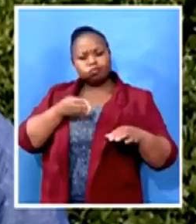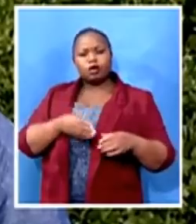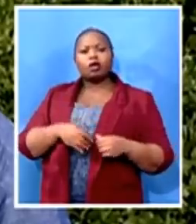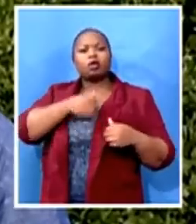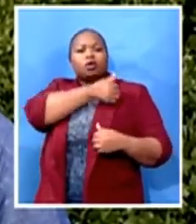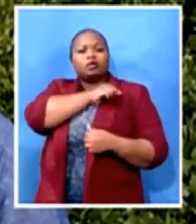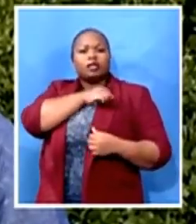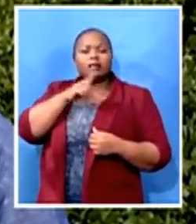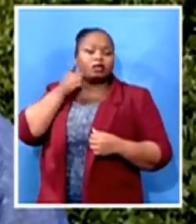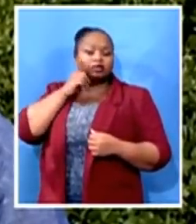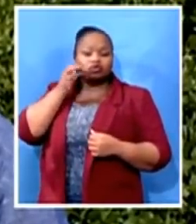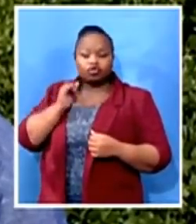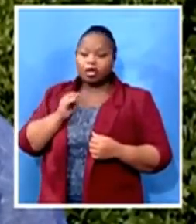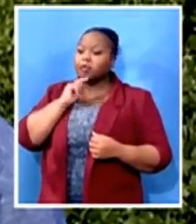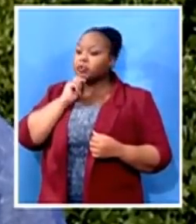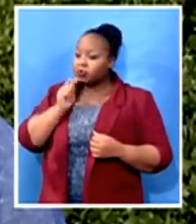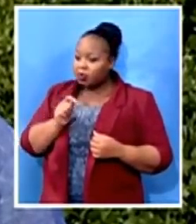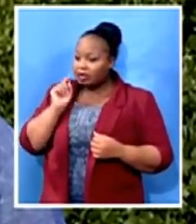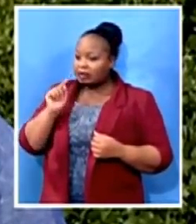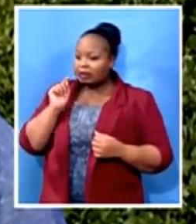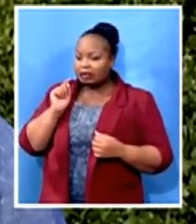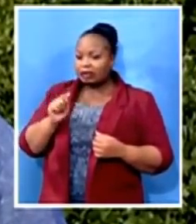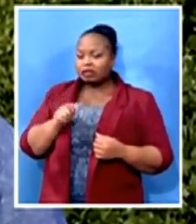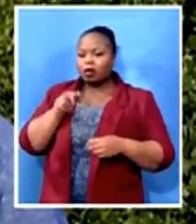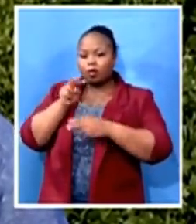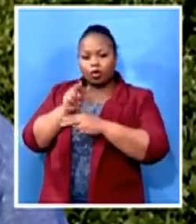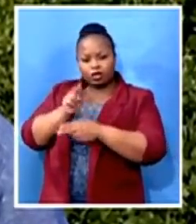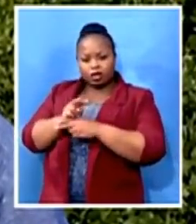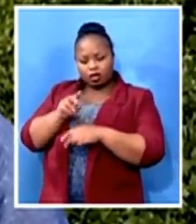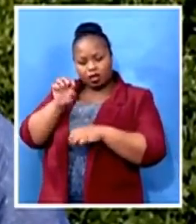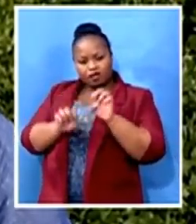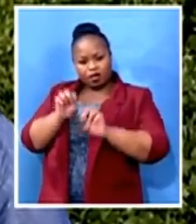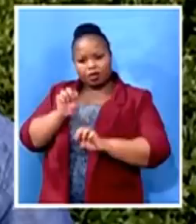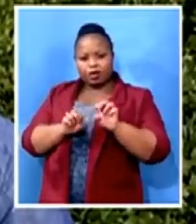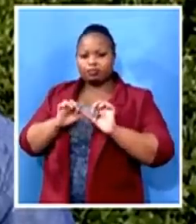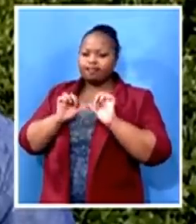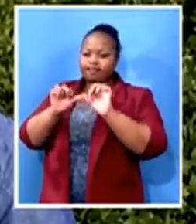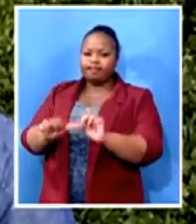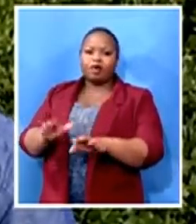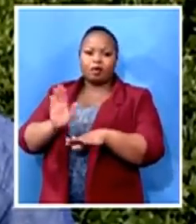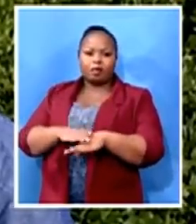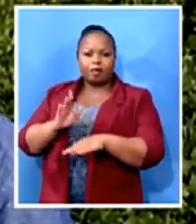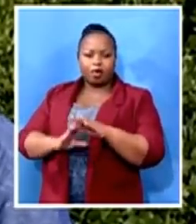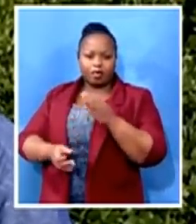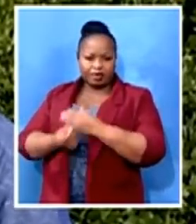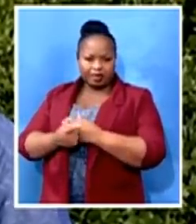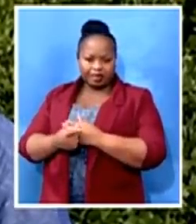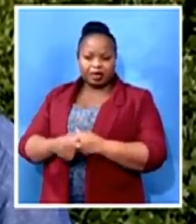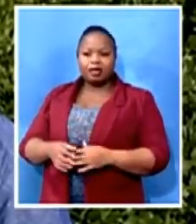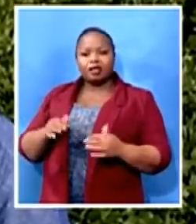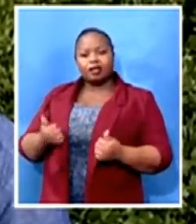ongoing monitoring and evaluation, so to speak. So we have done that meeting, and that meeting has